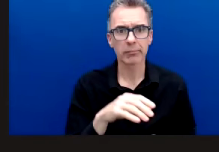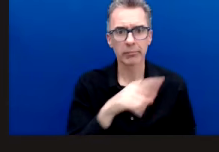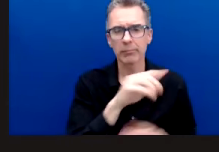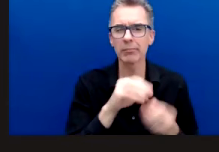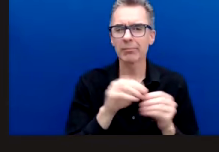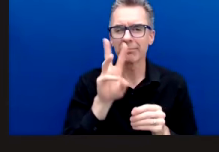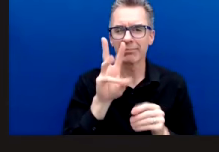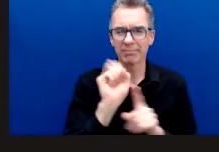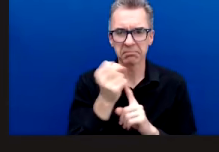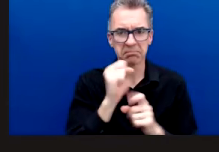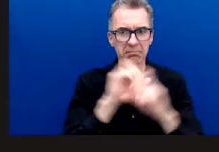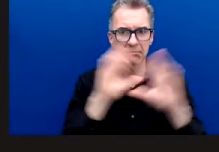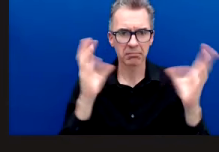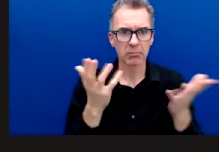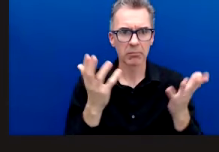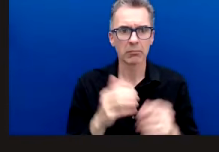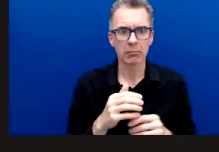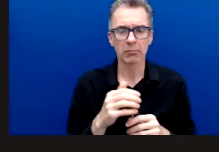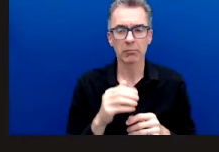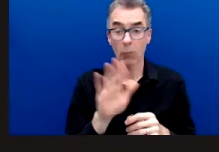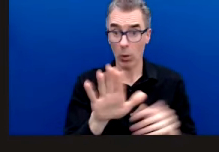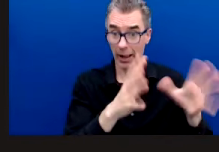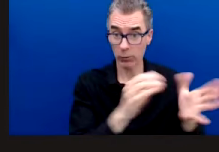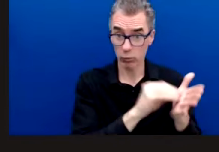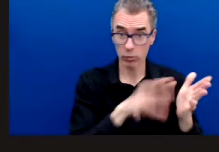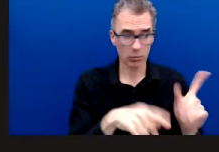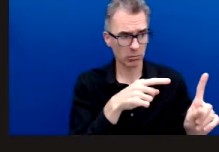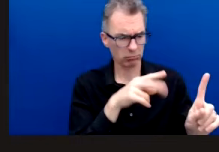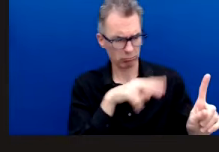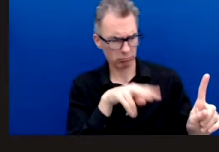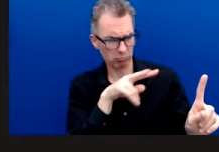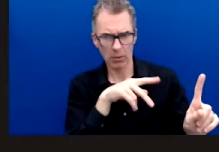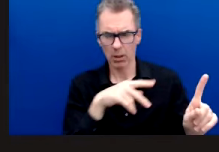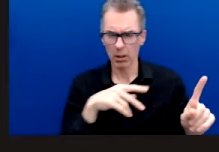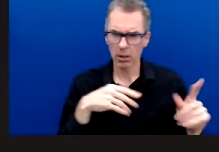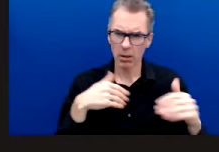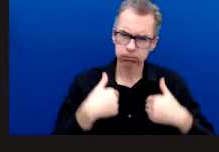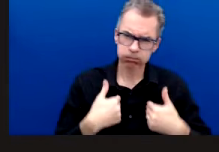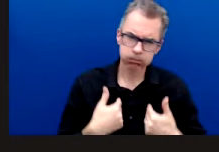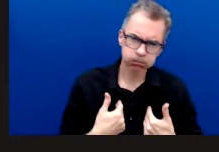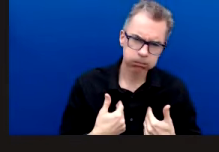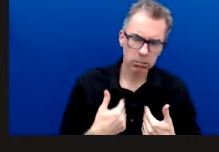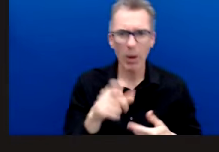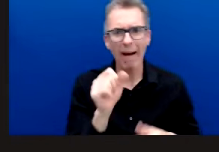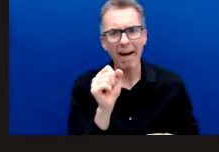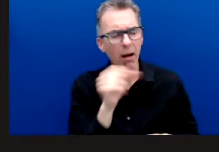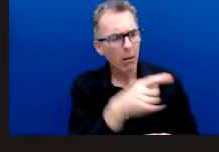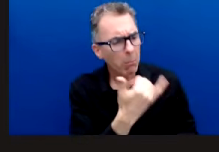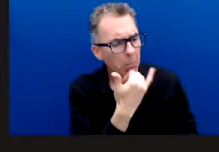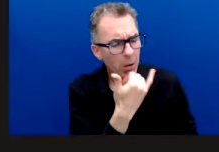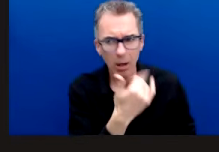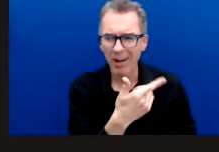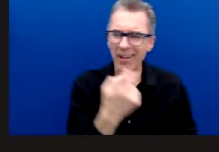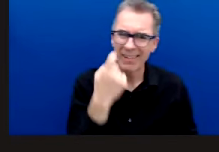number 6. One of your students seems tired and overwhelmed. When you ask how they're doing, they share that they lost